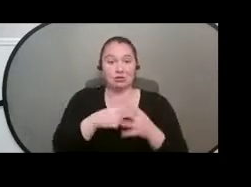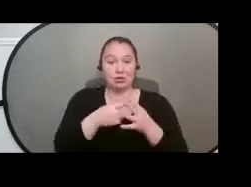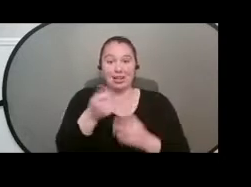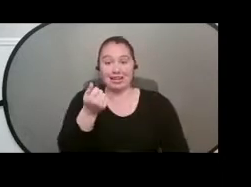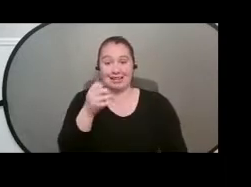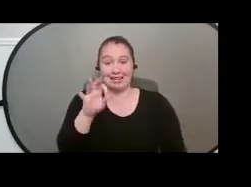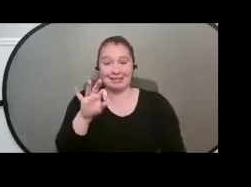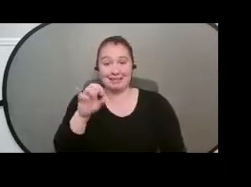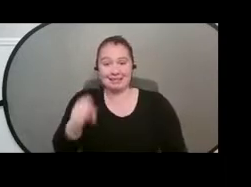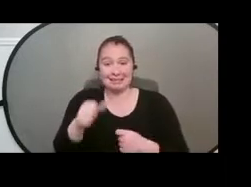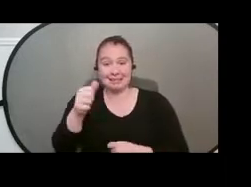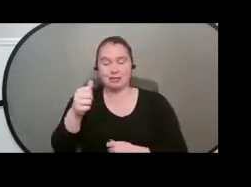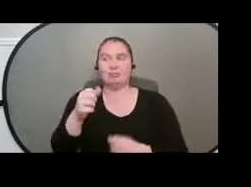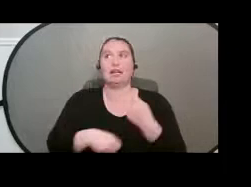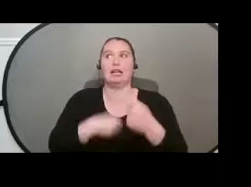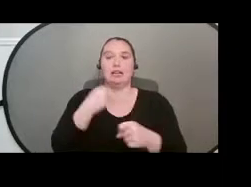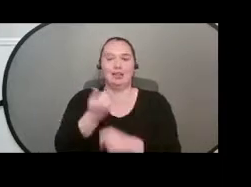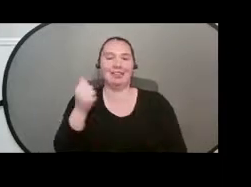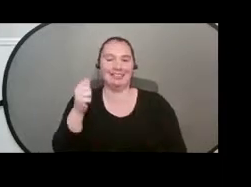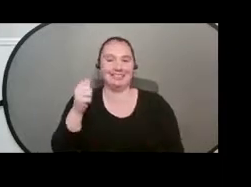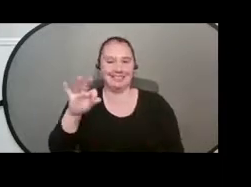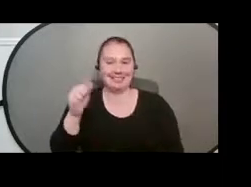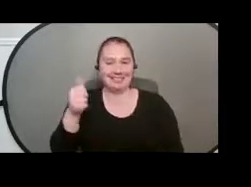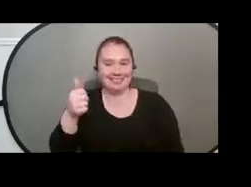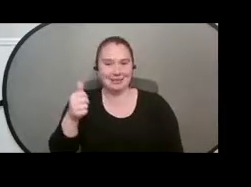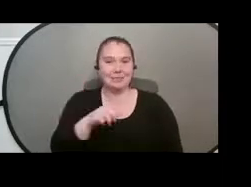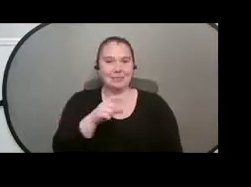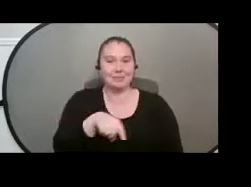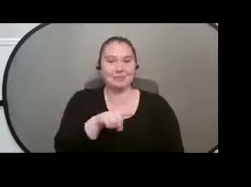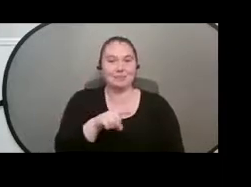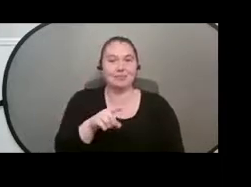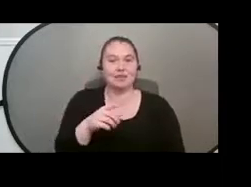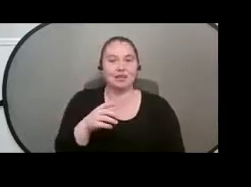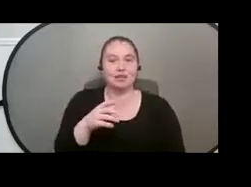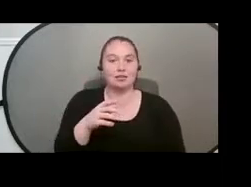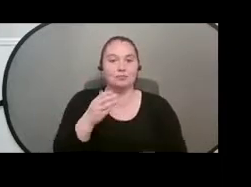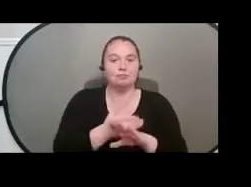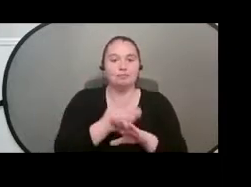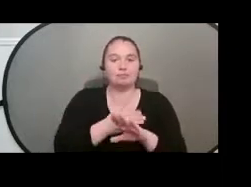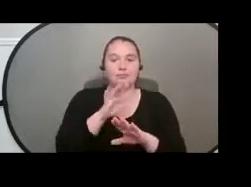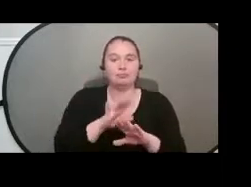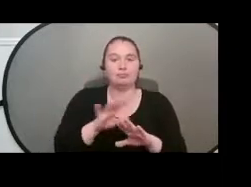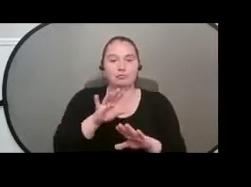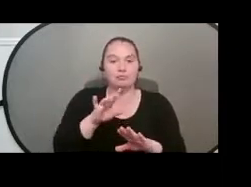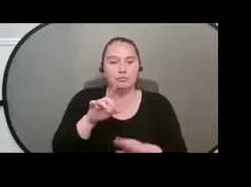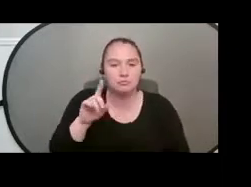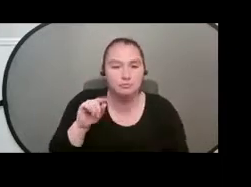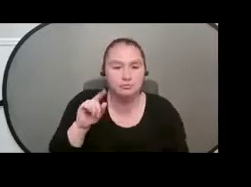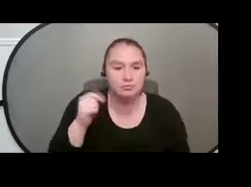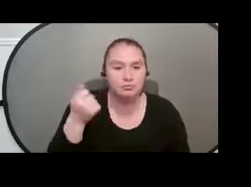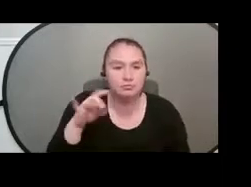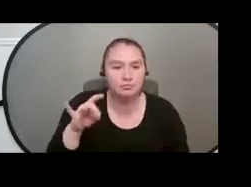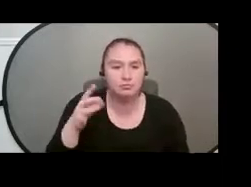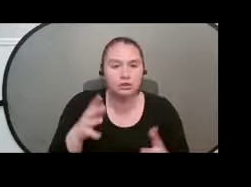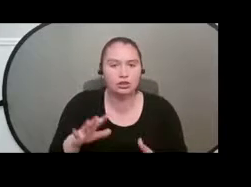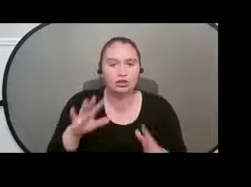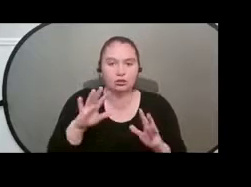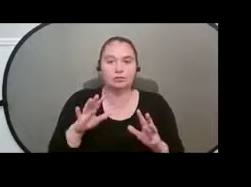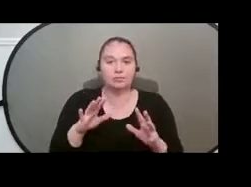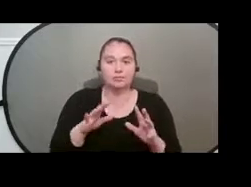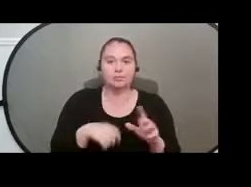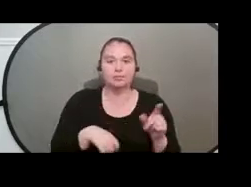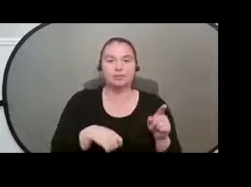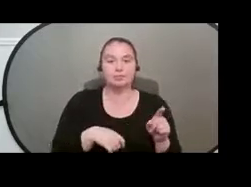with additions later in '89. Capacity is roughly 500 students.